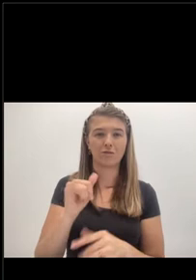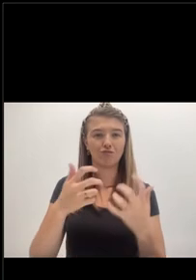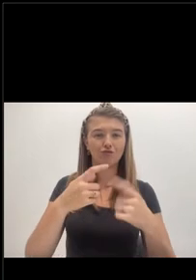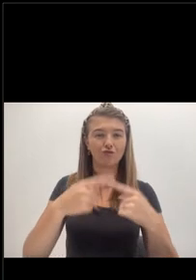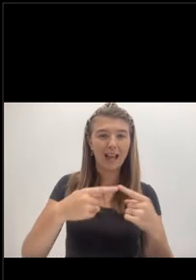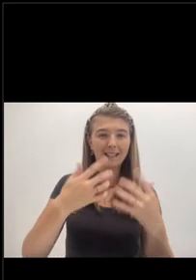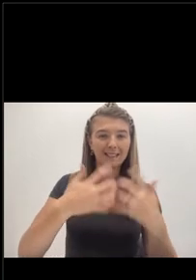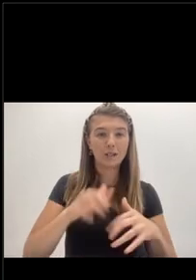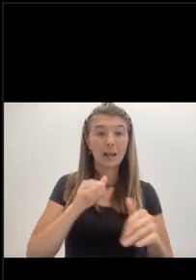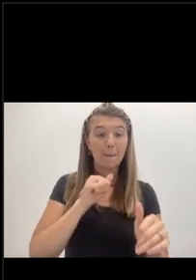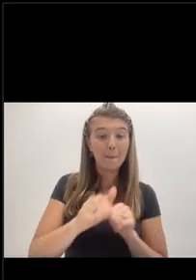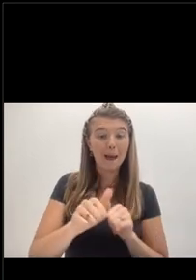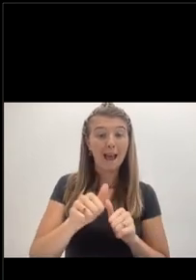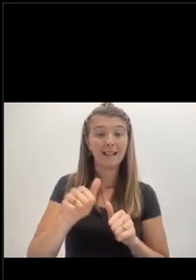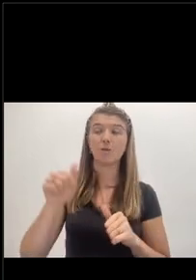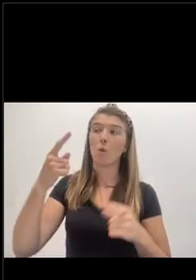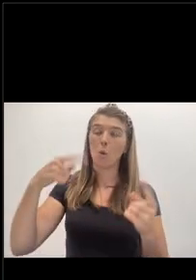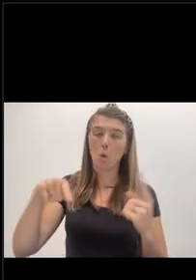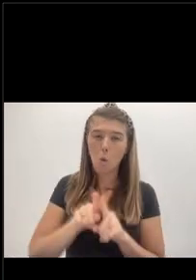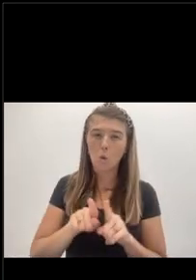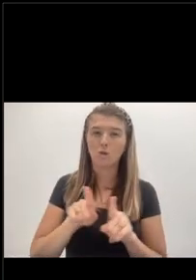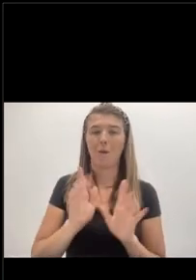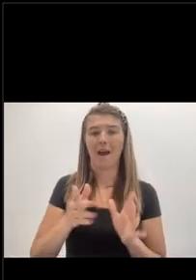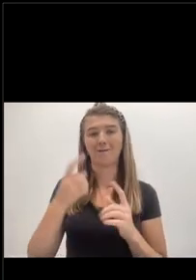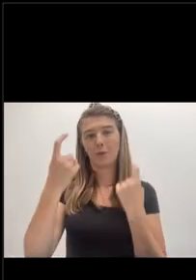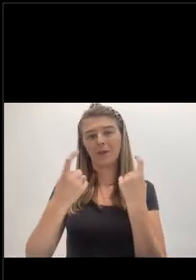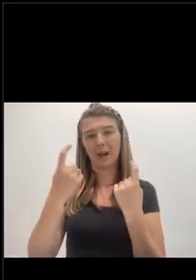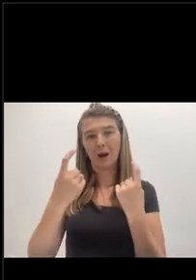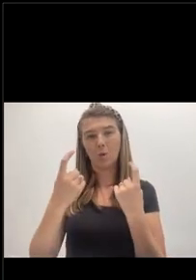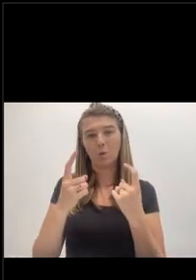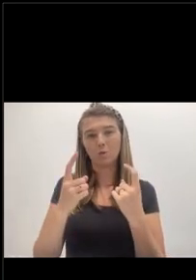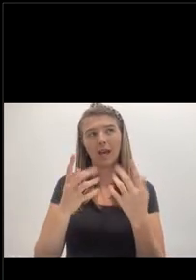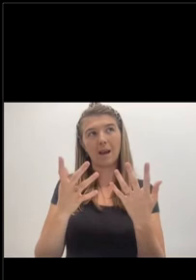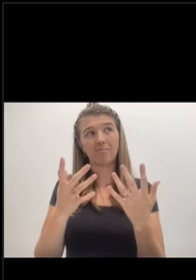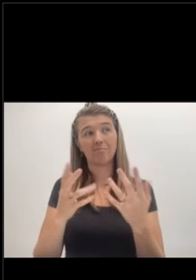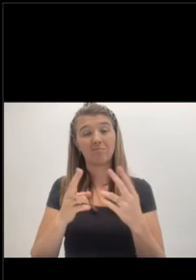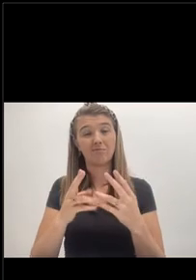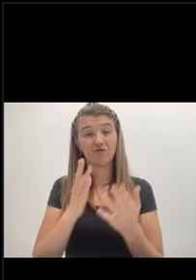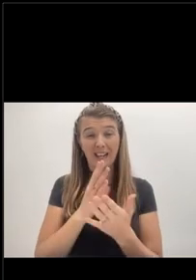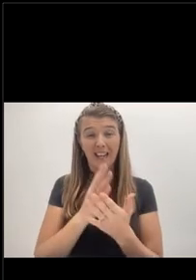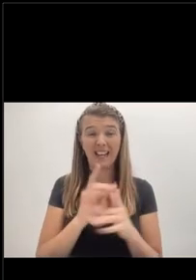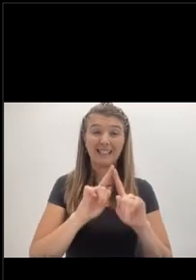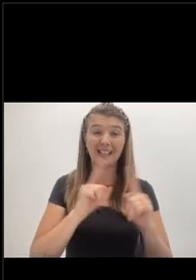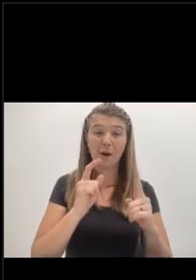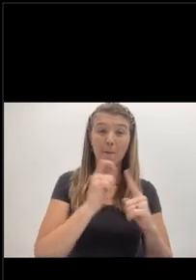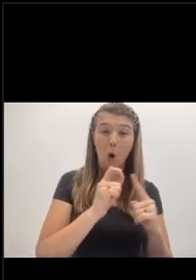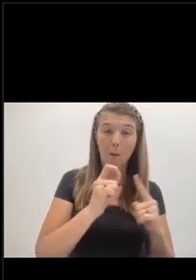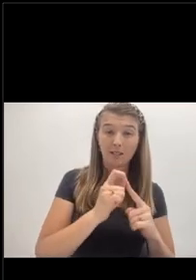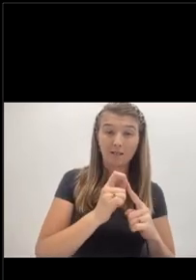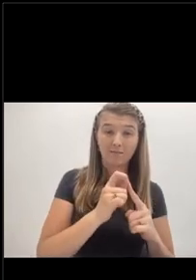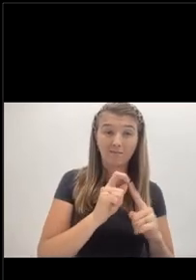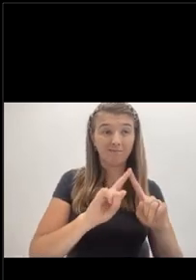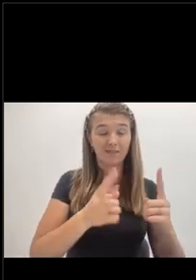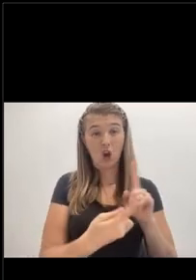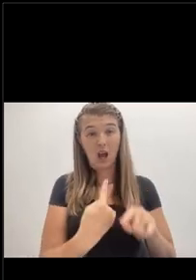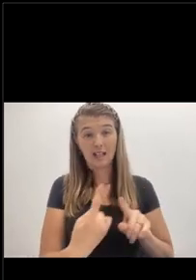best, we should also consider that it is a different answer for different polymers. And usually